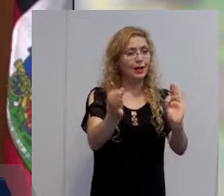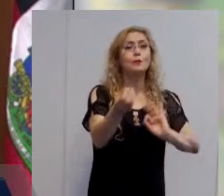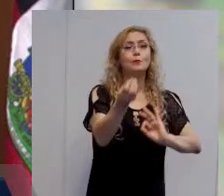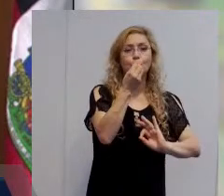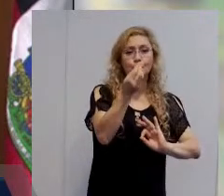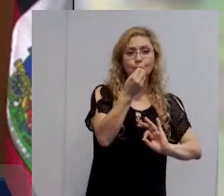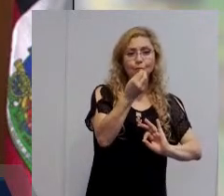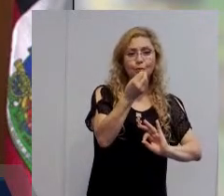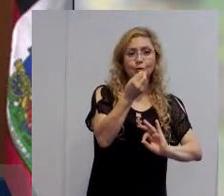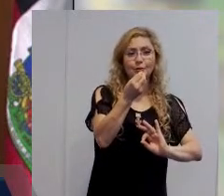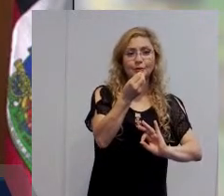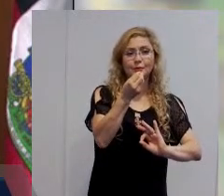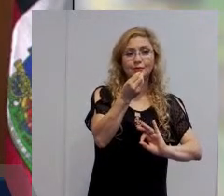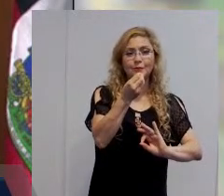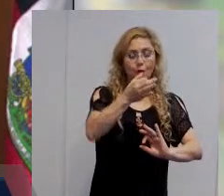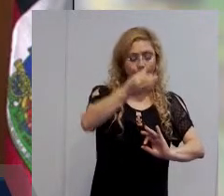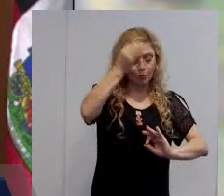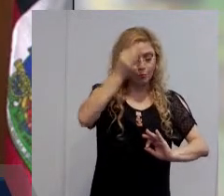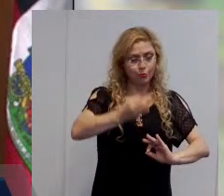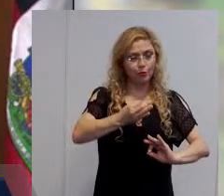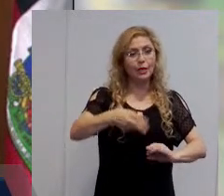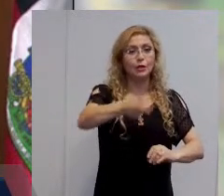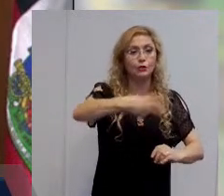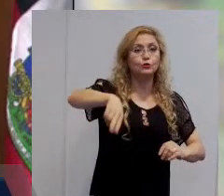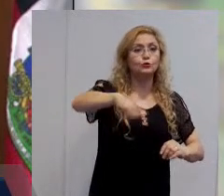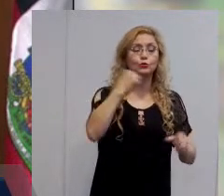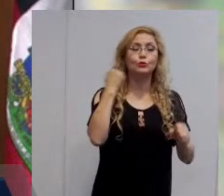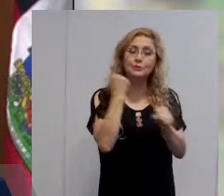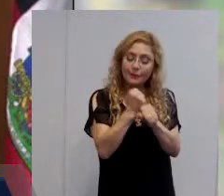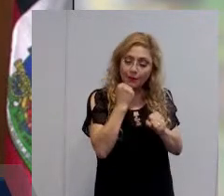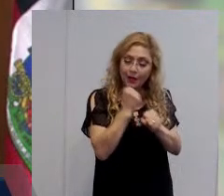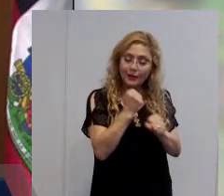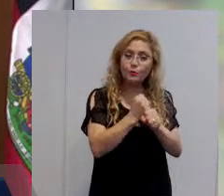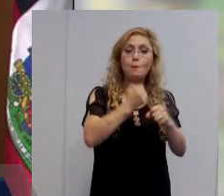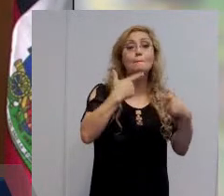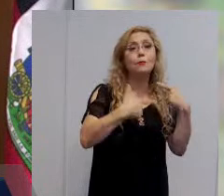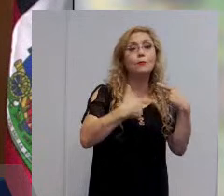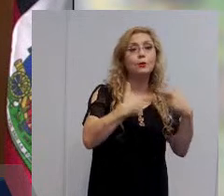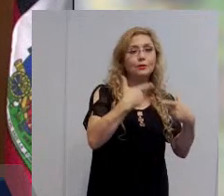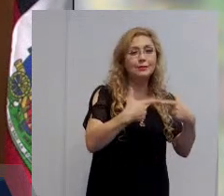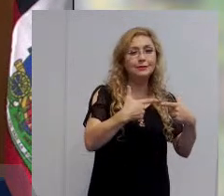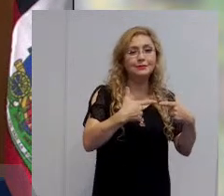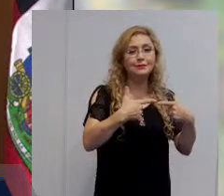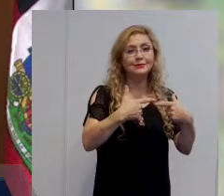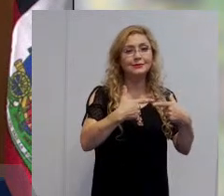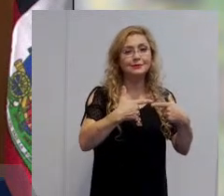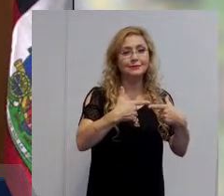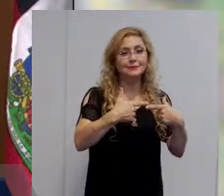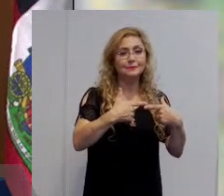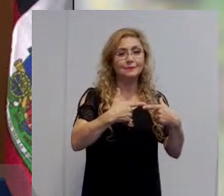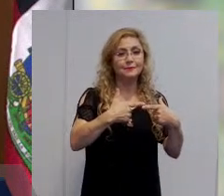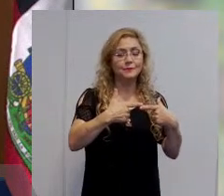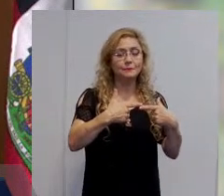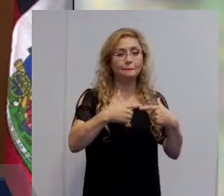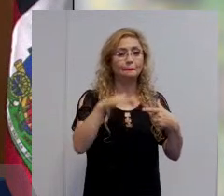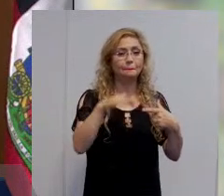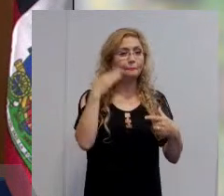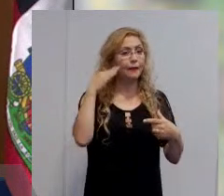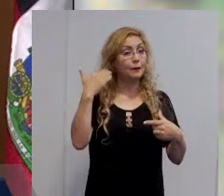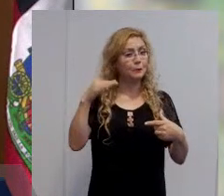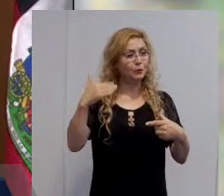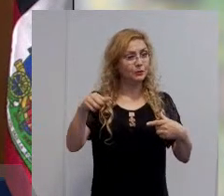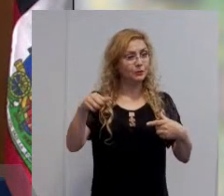ensure food security with our sovereignty, and that is why we are working on policies. And far